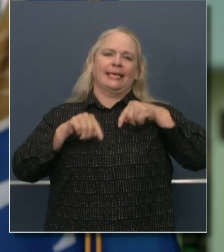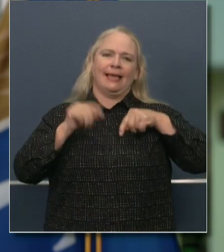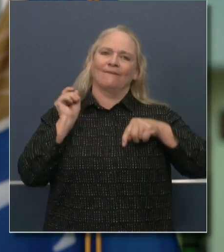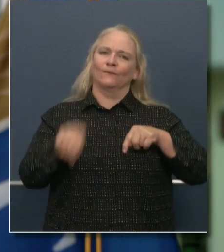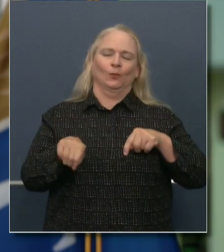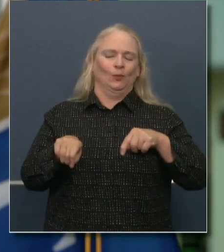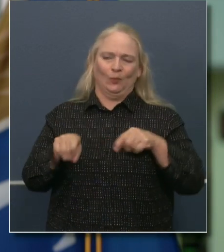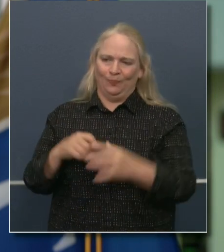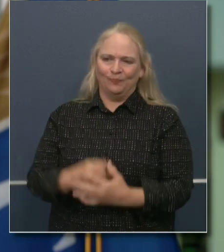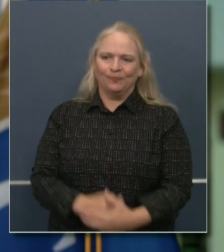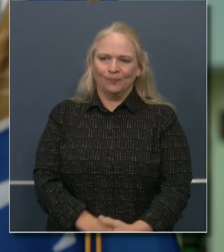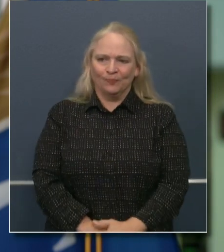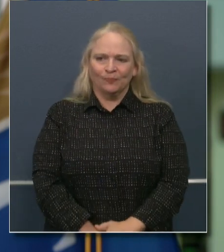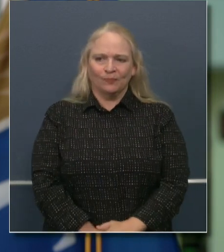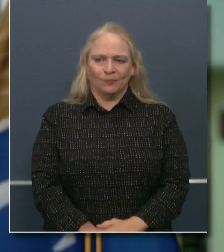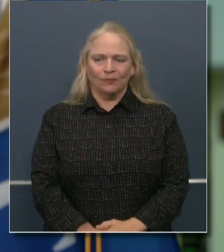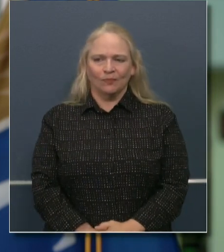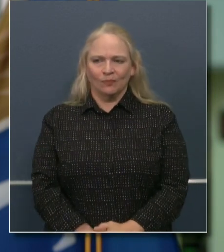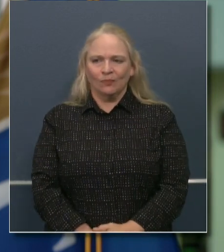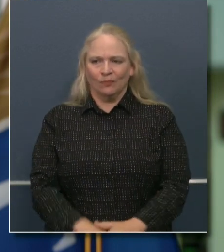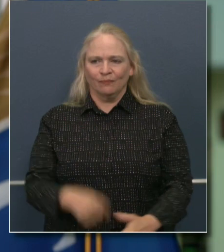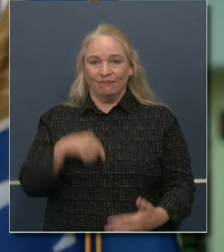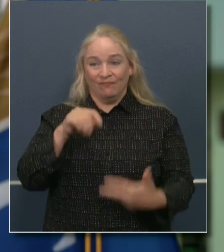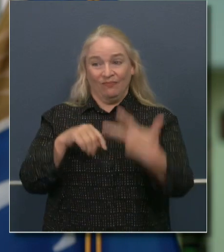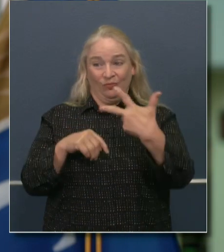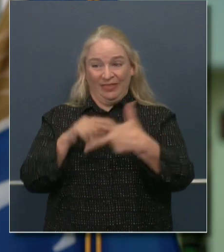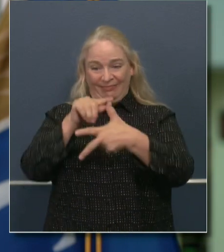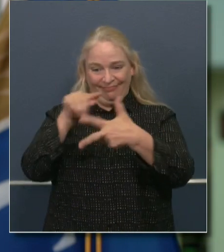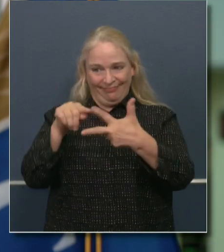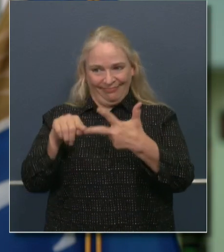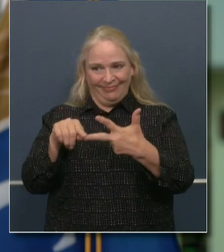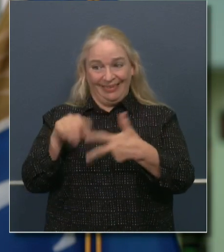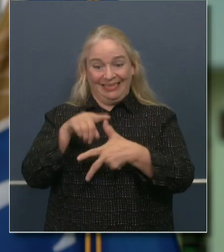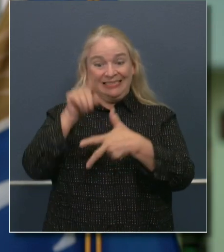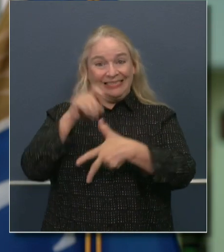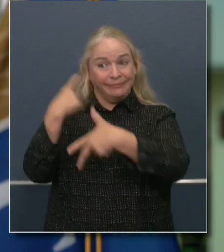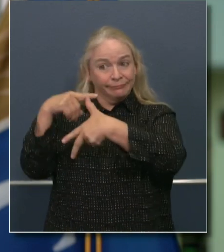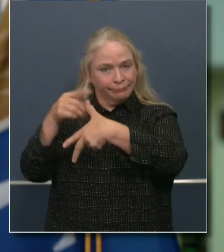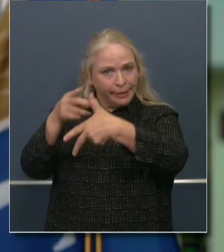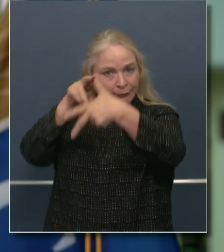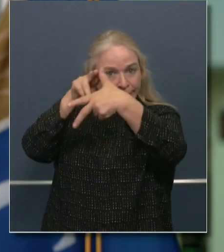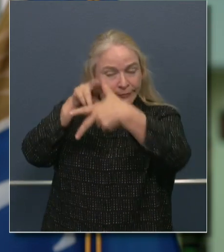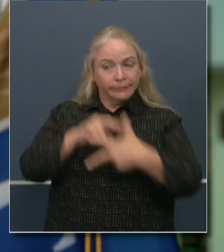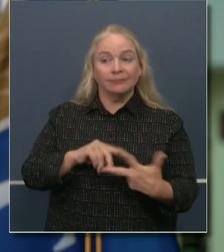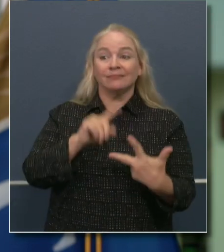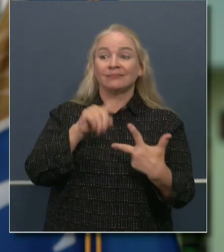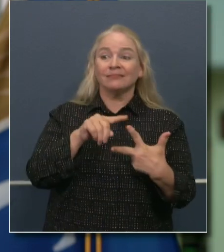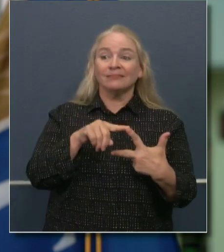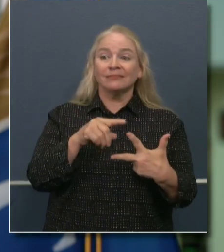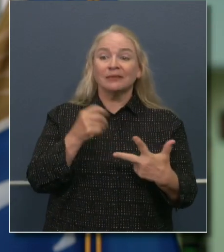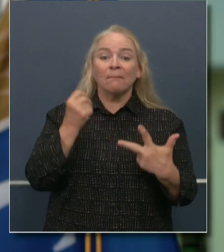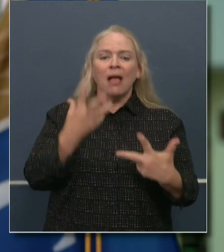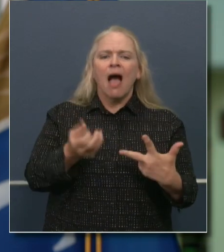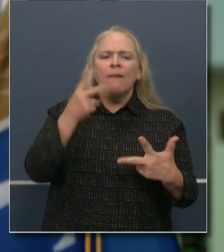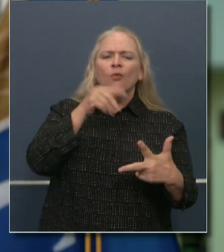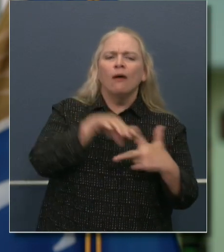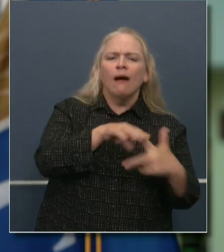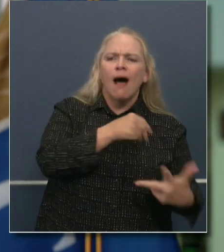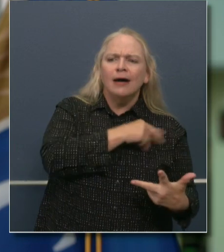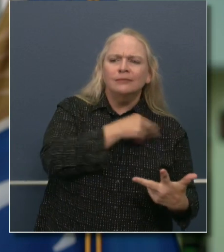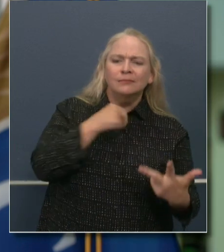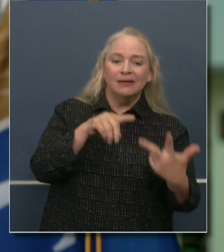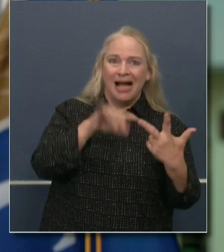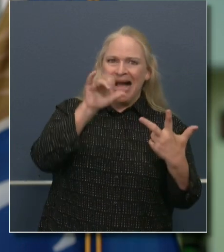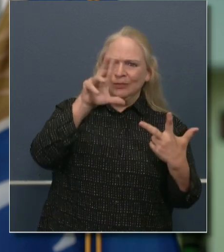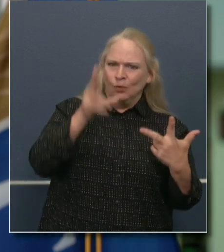in hospitalizations and ICUs, based upon the predicate, this foundation that we laid on utilizing a dimmer